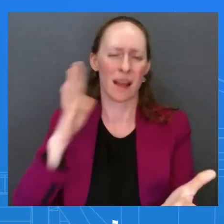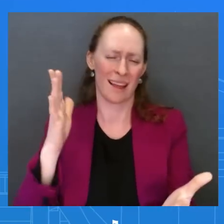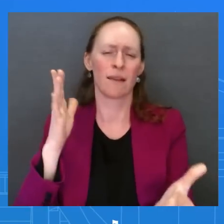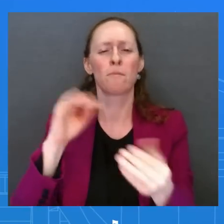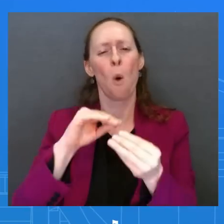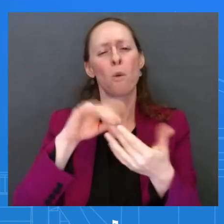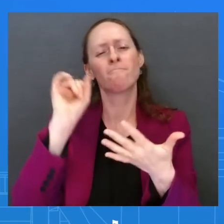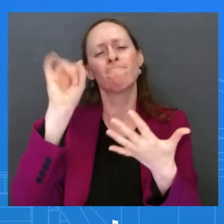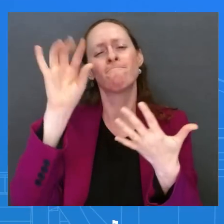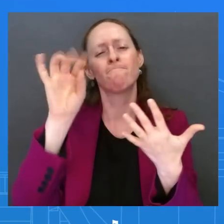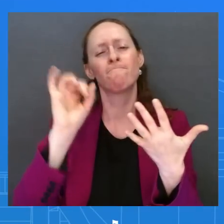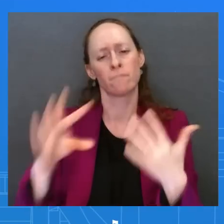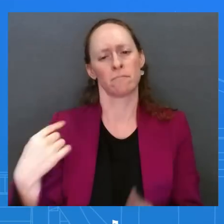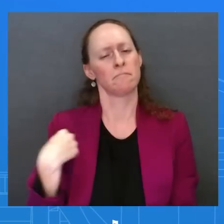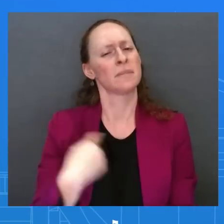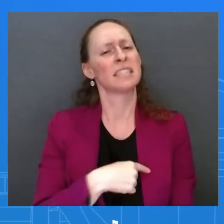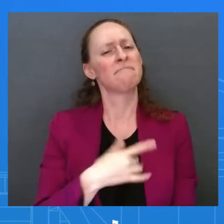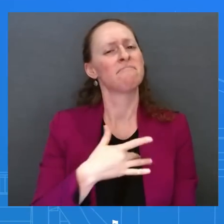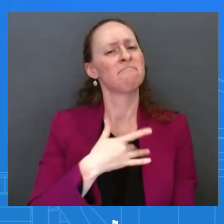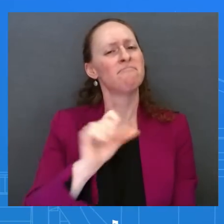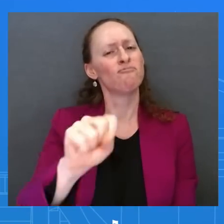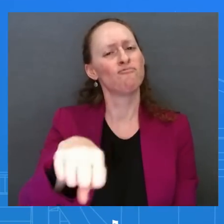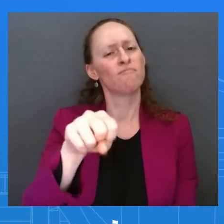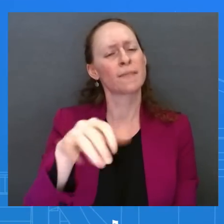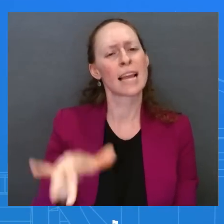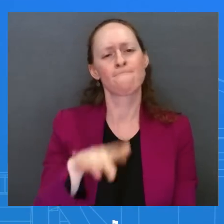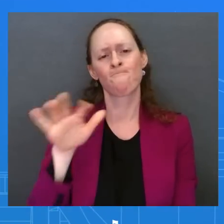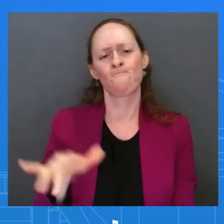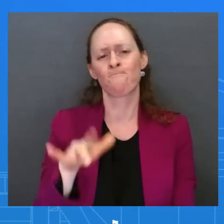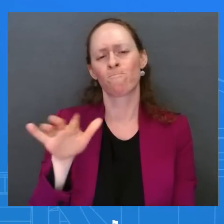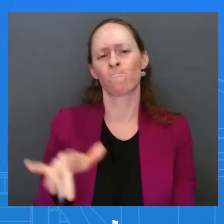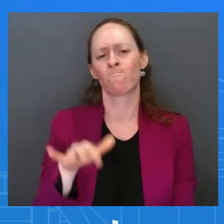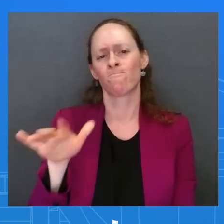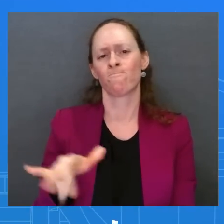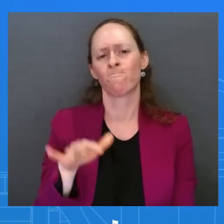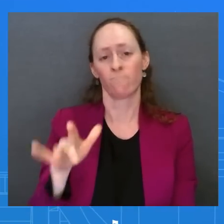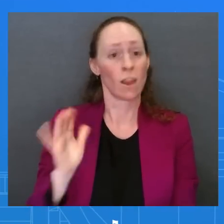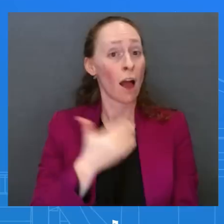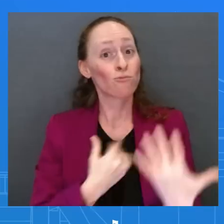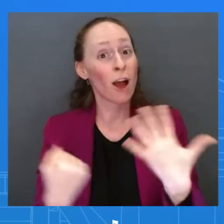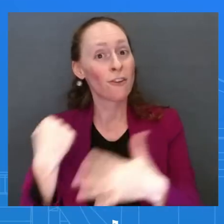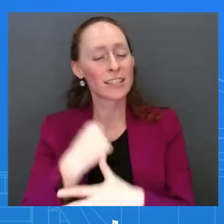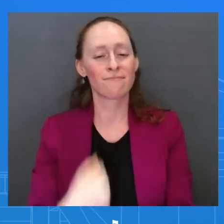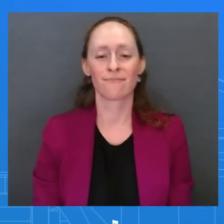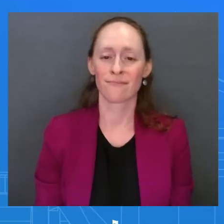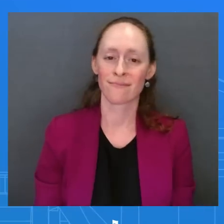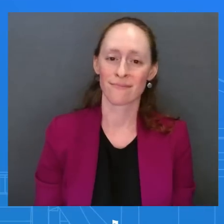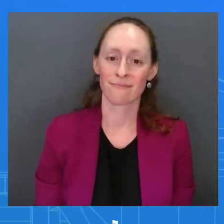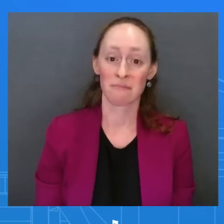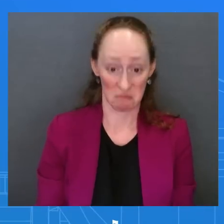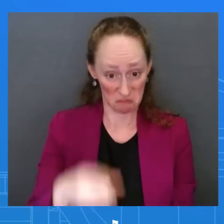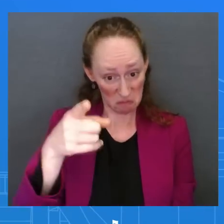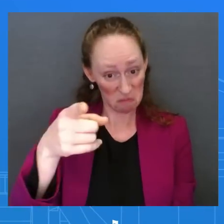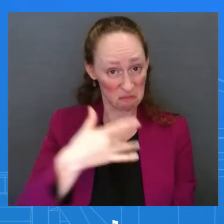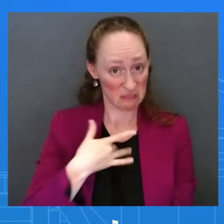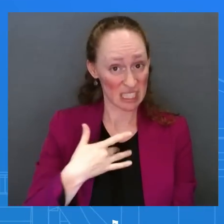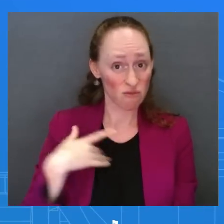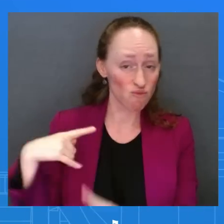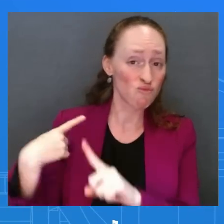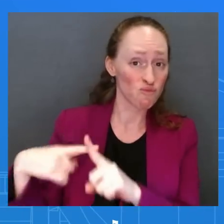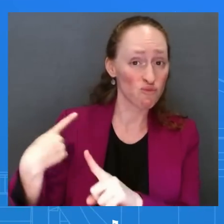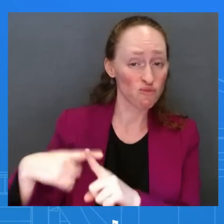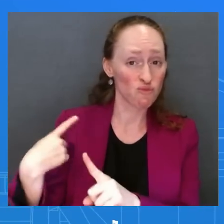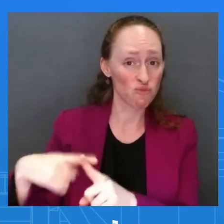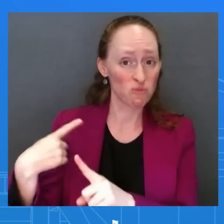is our priority to do. So you're confident that you can change the public's perception of the economy? We're going to try. Right? I think